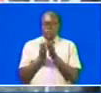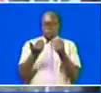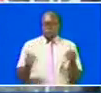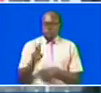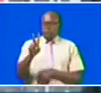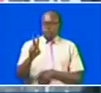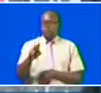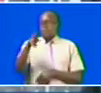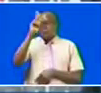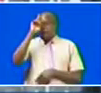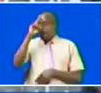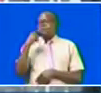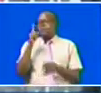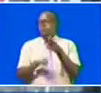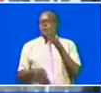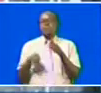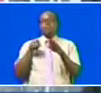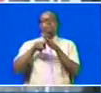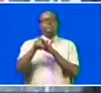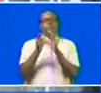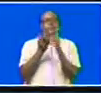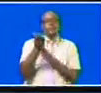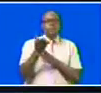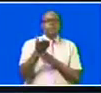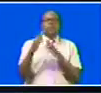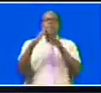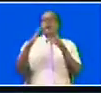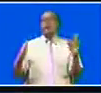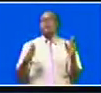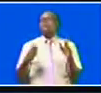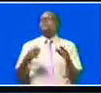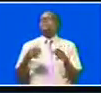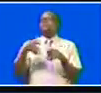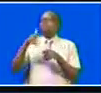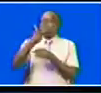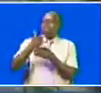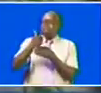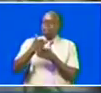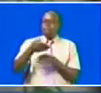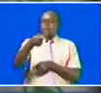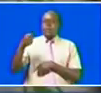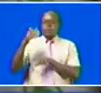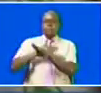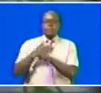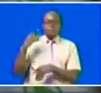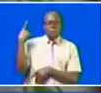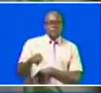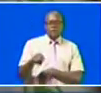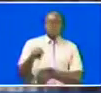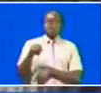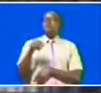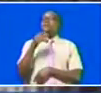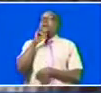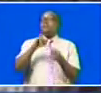Police say attackers might have gained entry into the couple's house by cutting through window grills before clobbering Sang and his wife